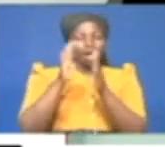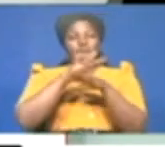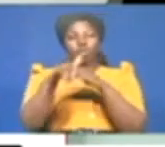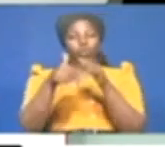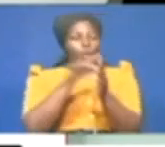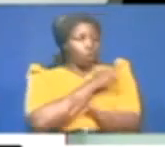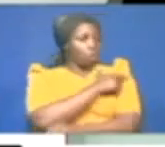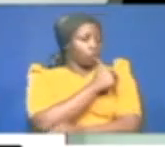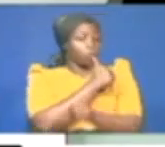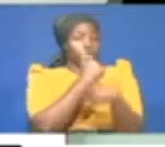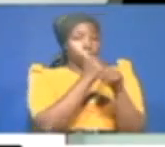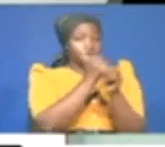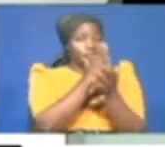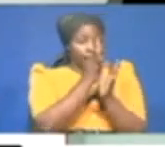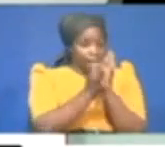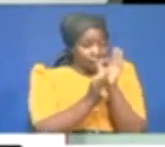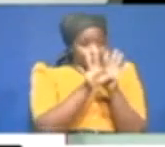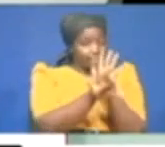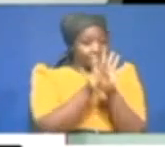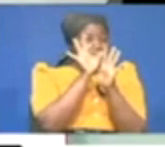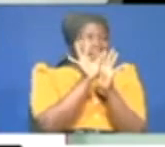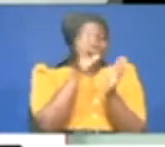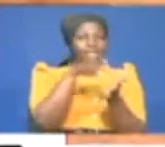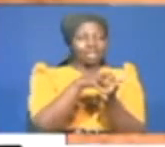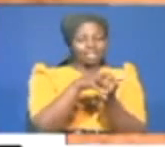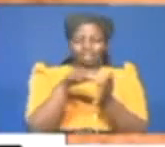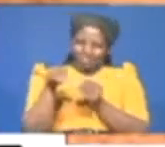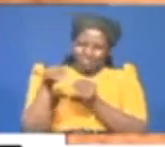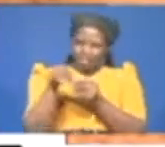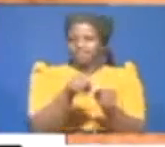is detected, it is handled immediately.